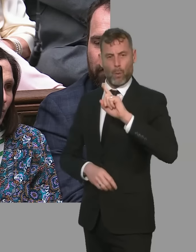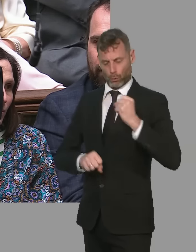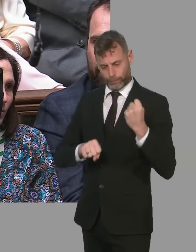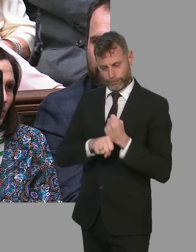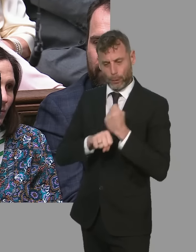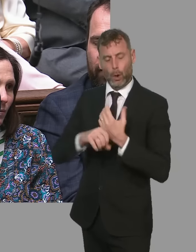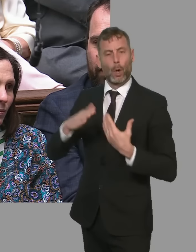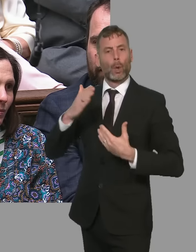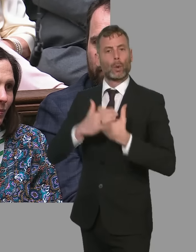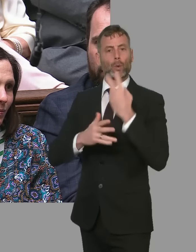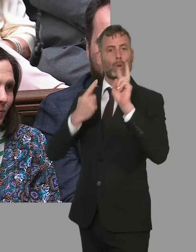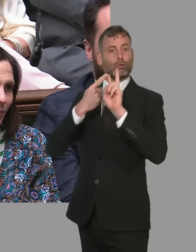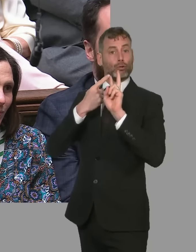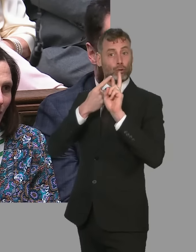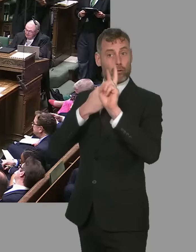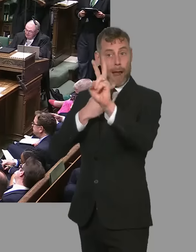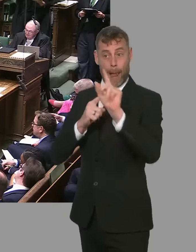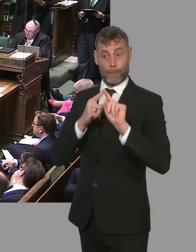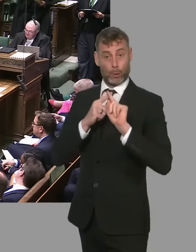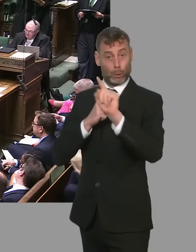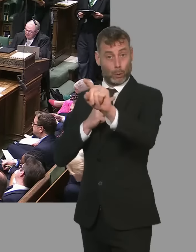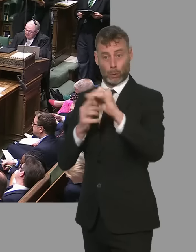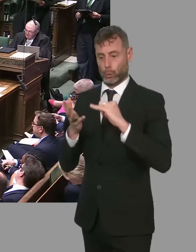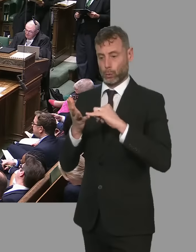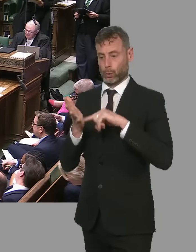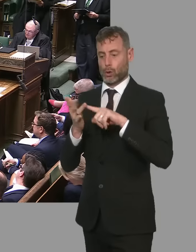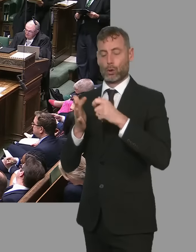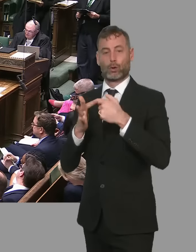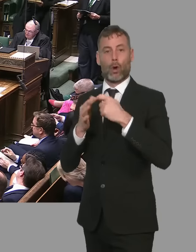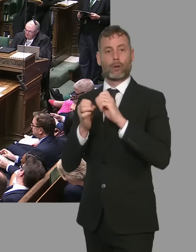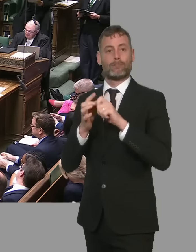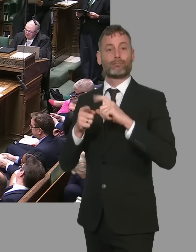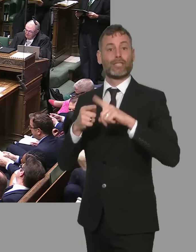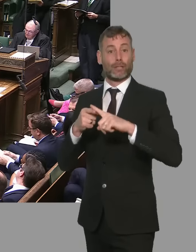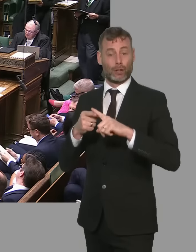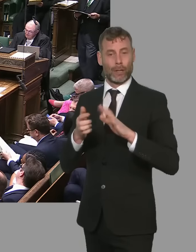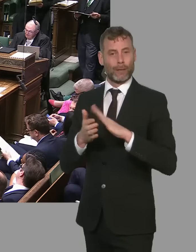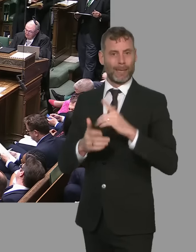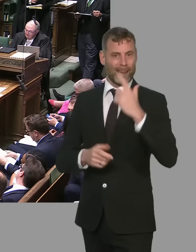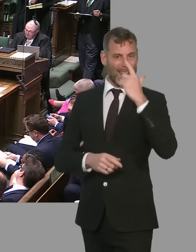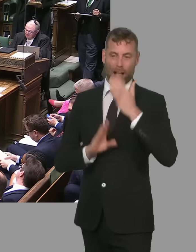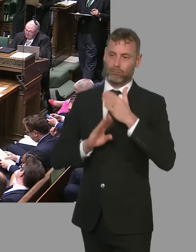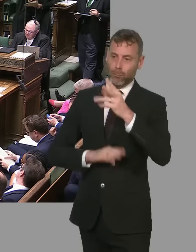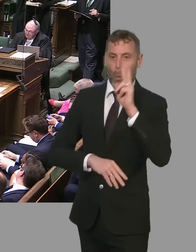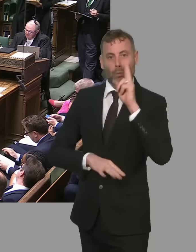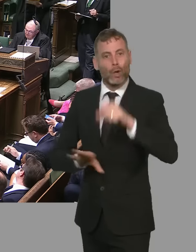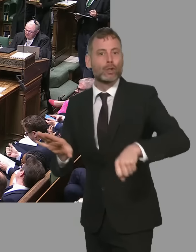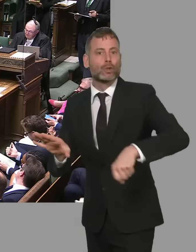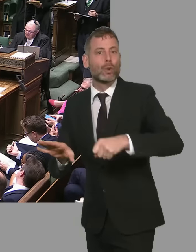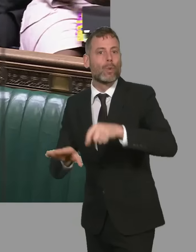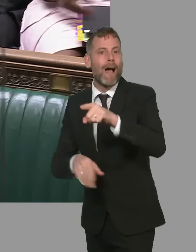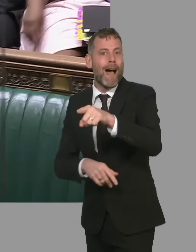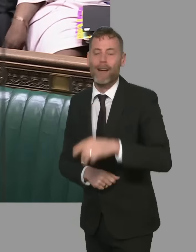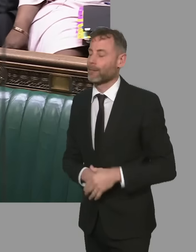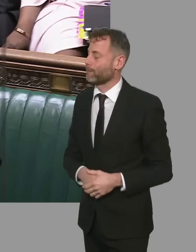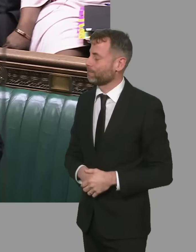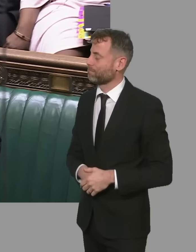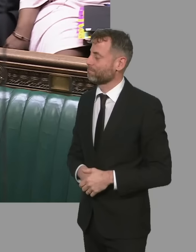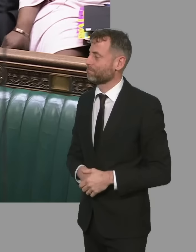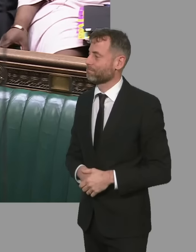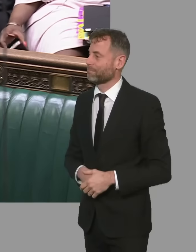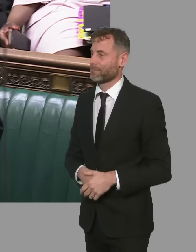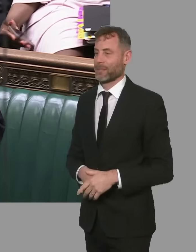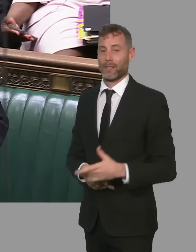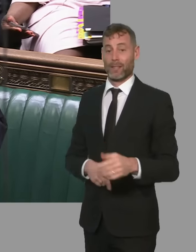my constituents can enjoy the snooker? Mr. Speaker, I see Reform of Works walked out. They obviously realise they're absolutely